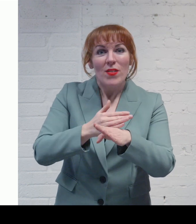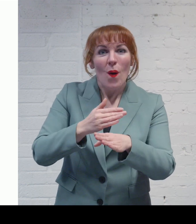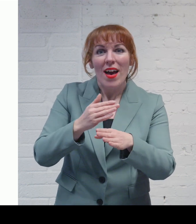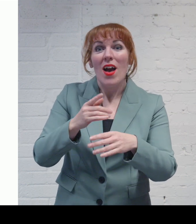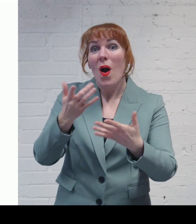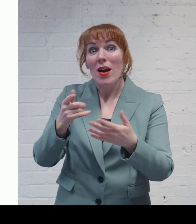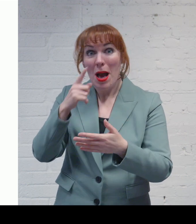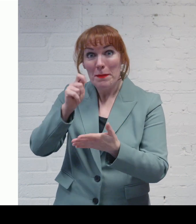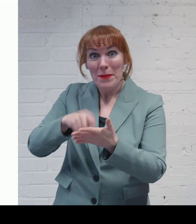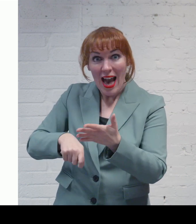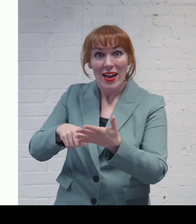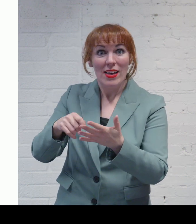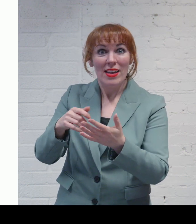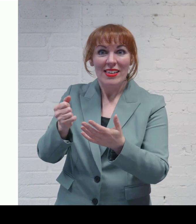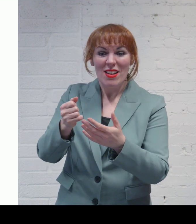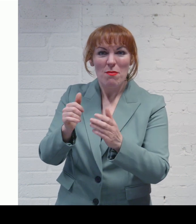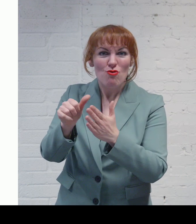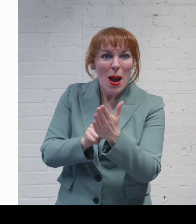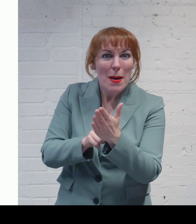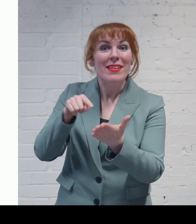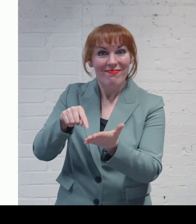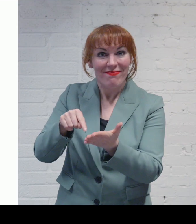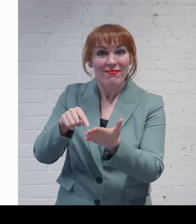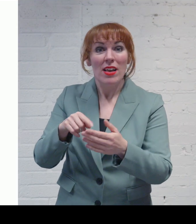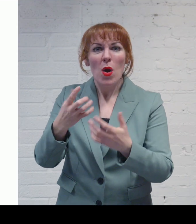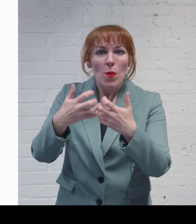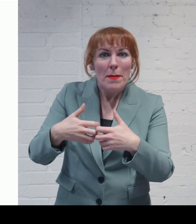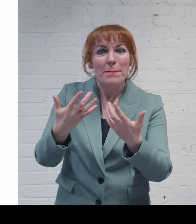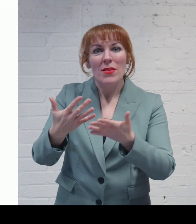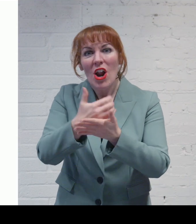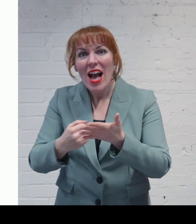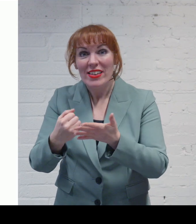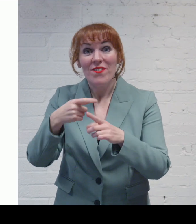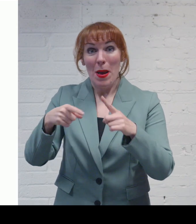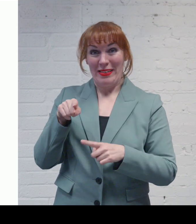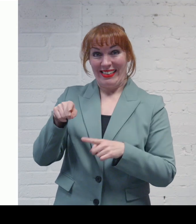audio equipment can be collected from the kiosk in advance of the show.